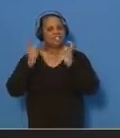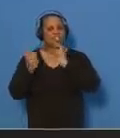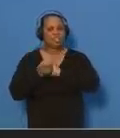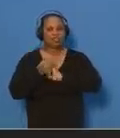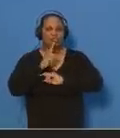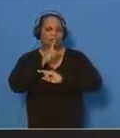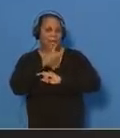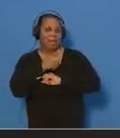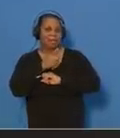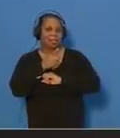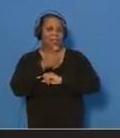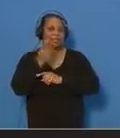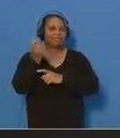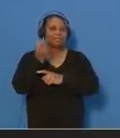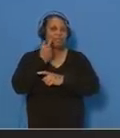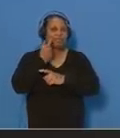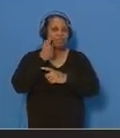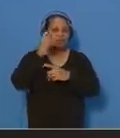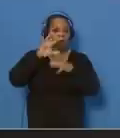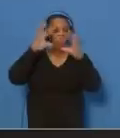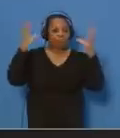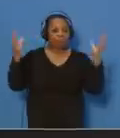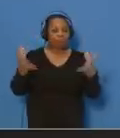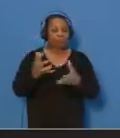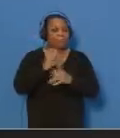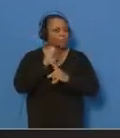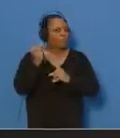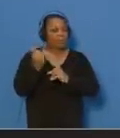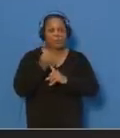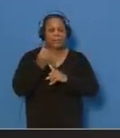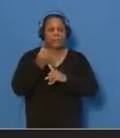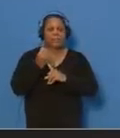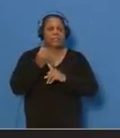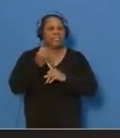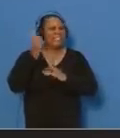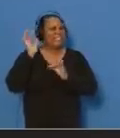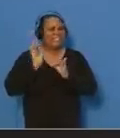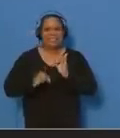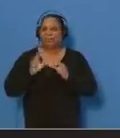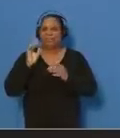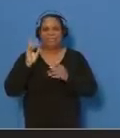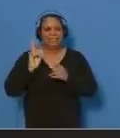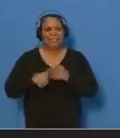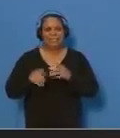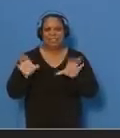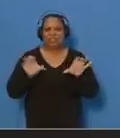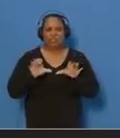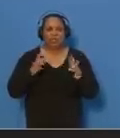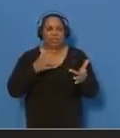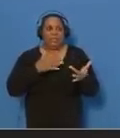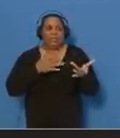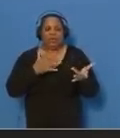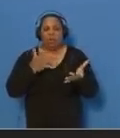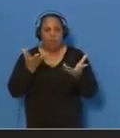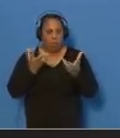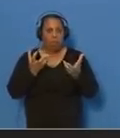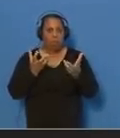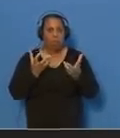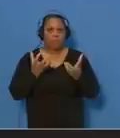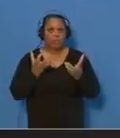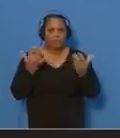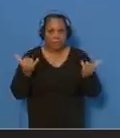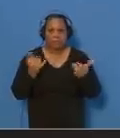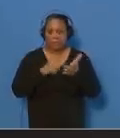our current global situation. We simply cannot do what we instinctively want to do at this time of